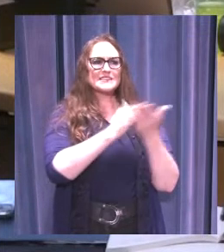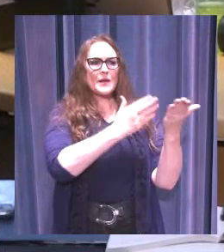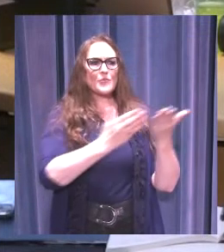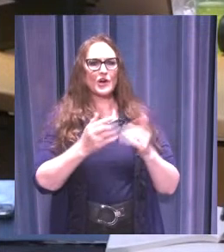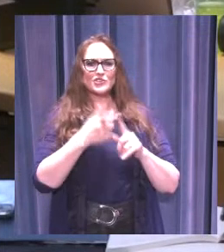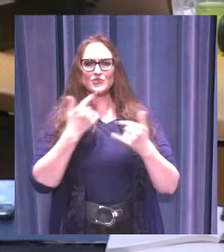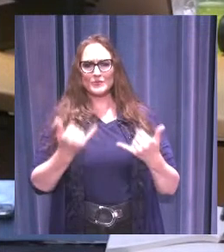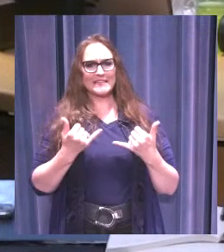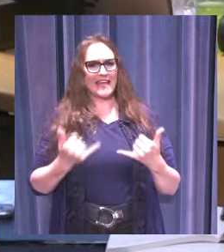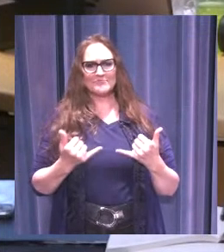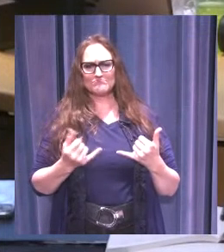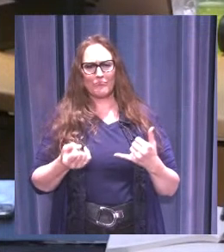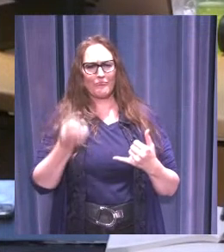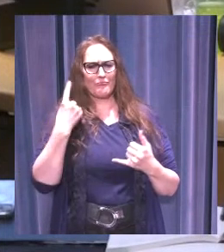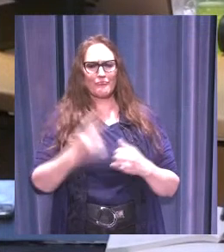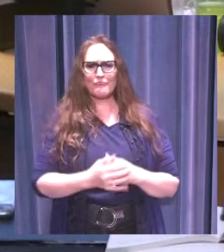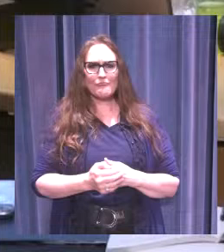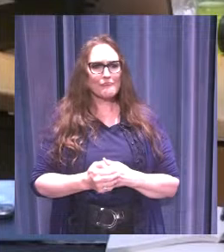to today.